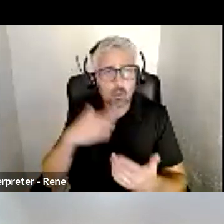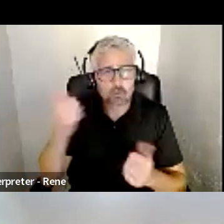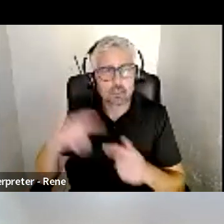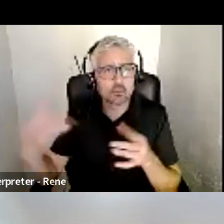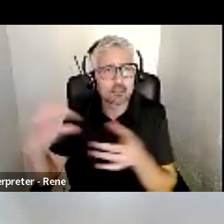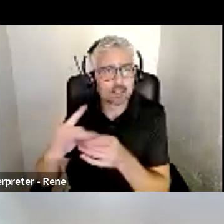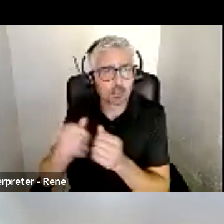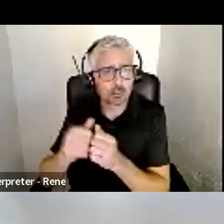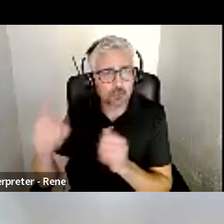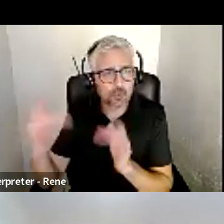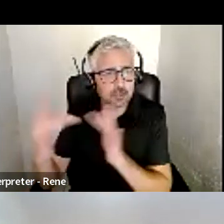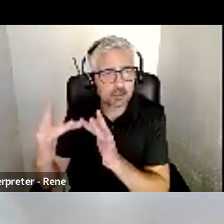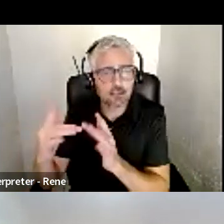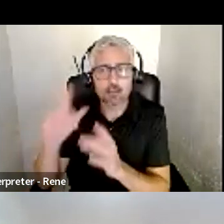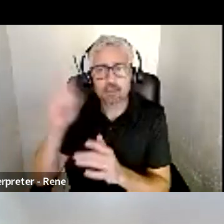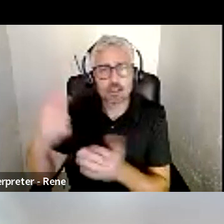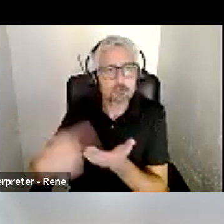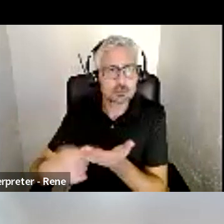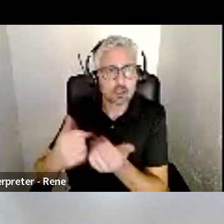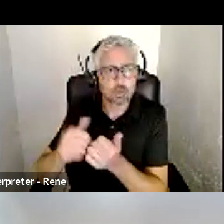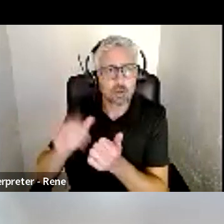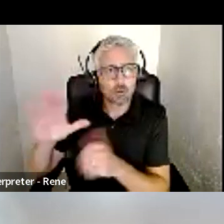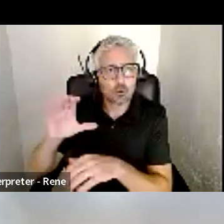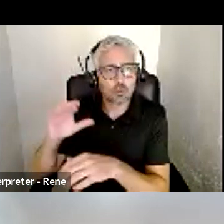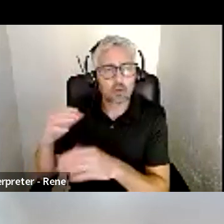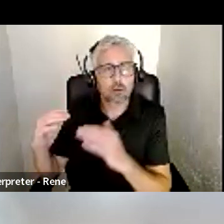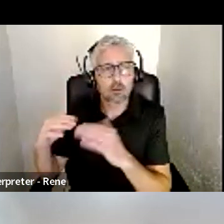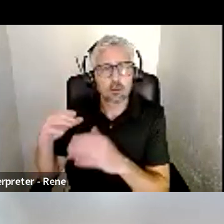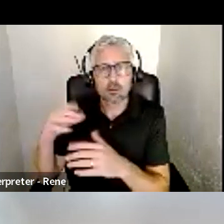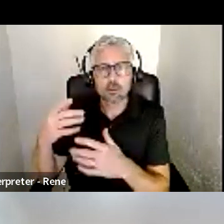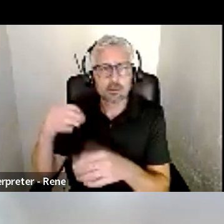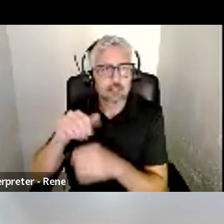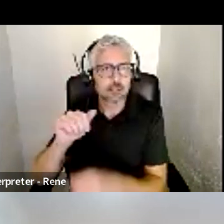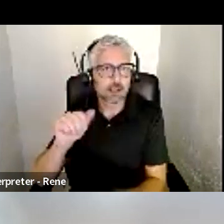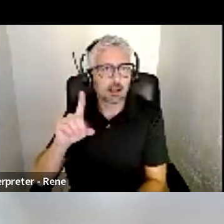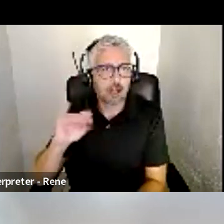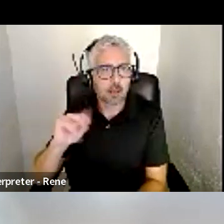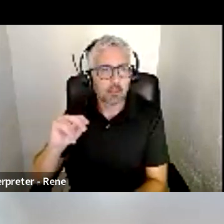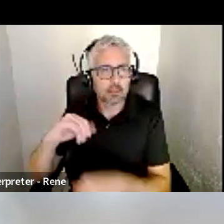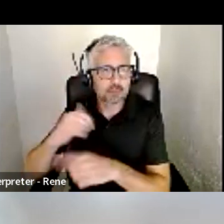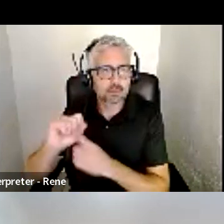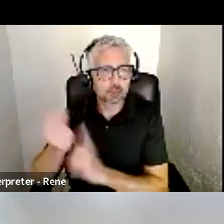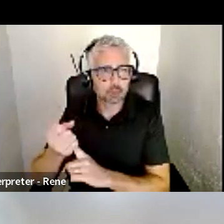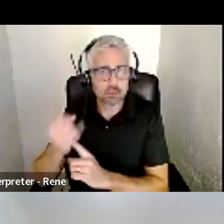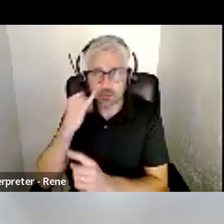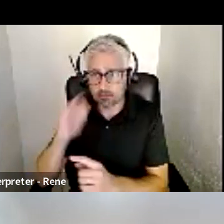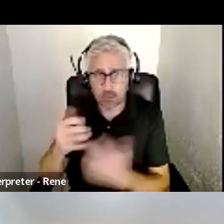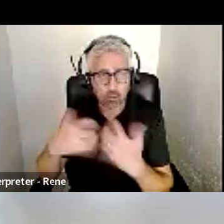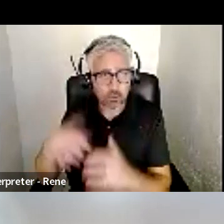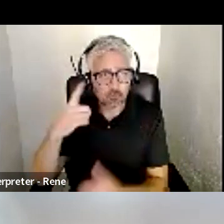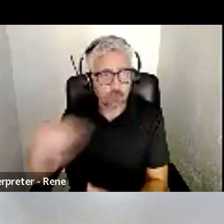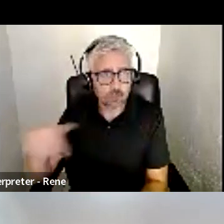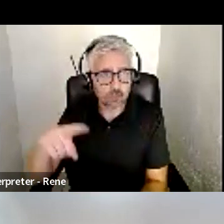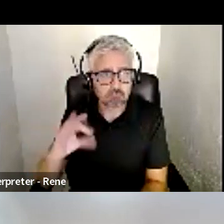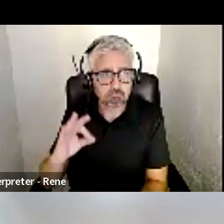connection and probably have a discussion with them in an administrative setting if that works for everybody.